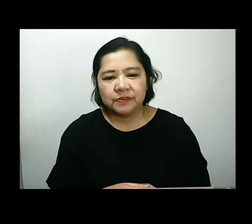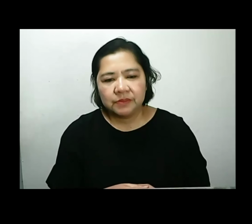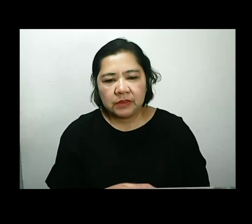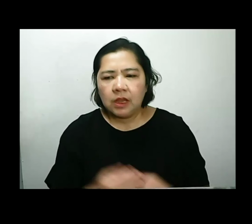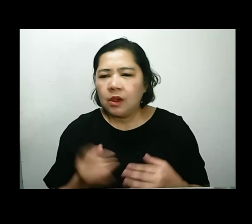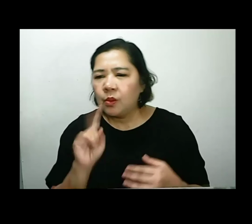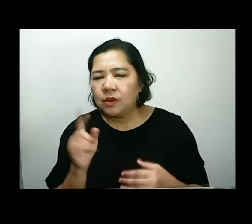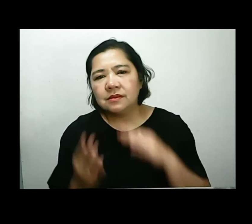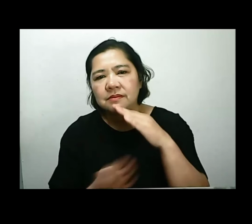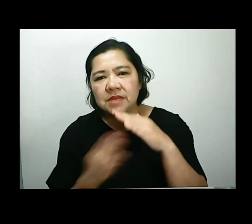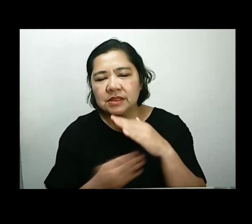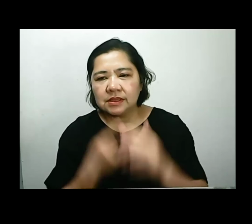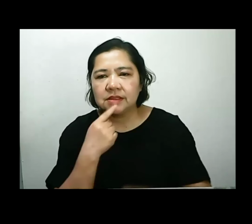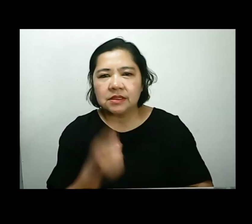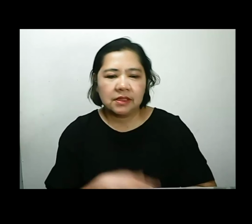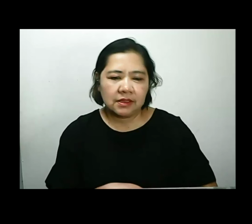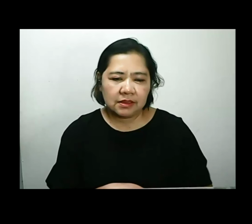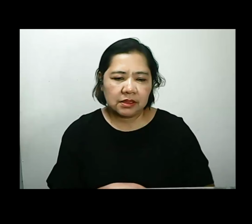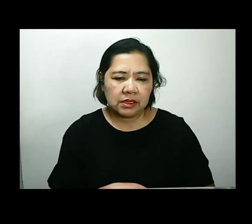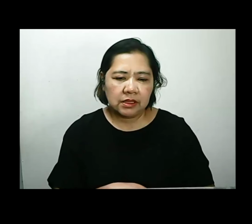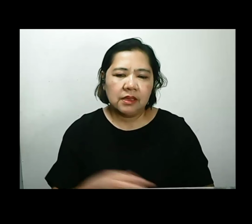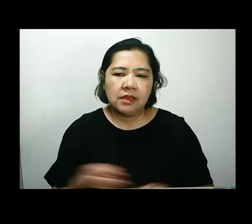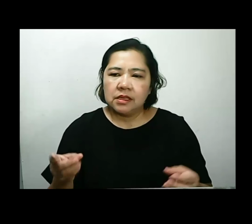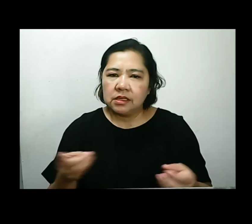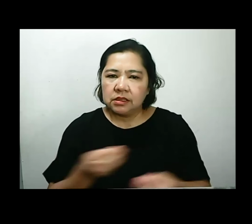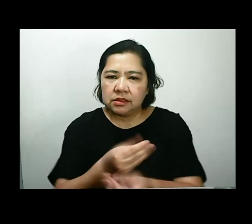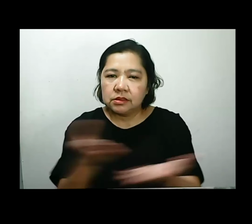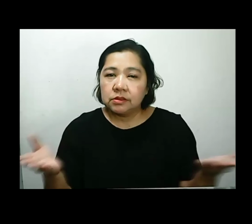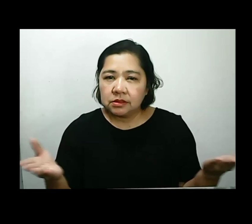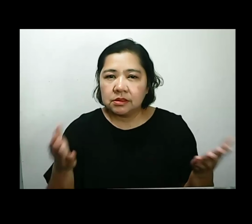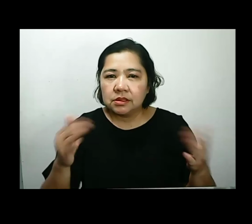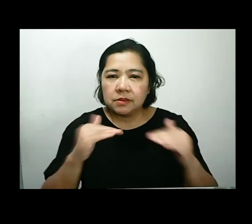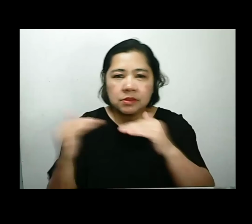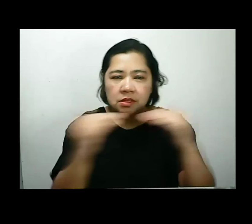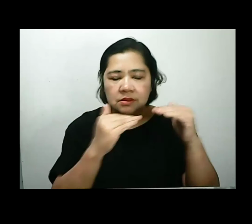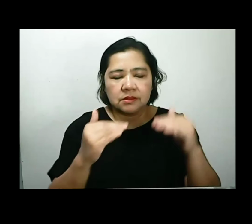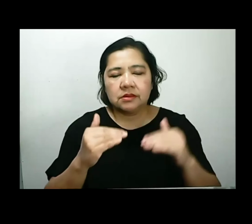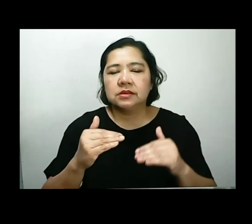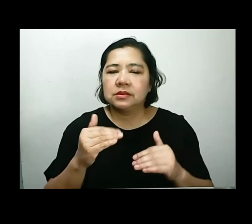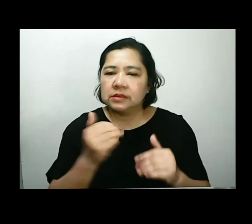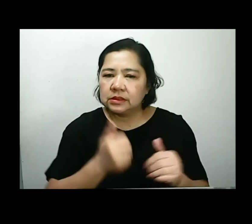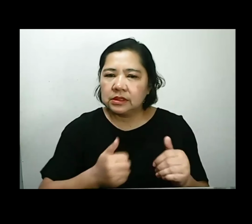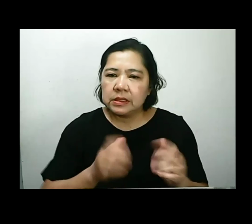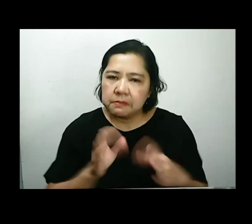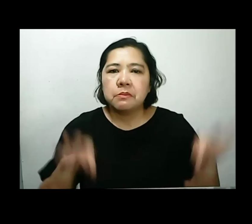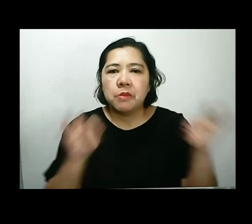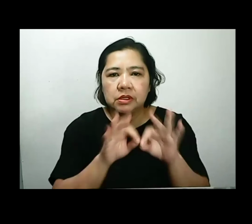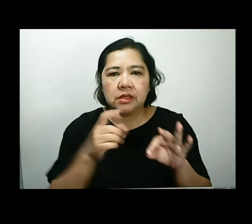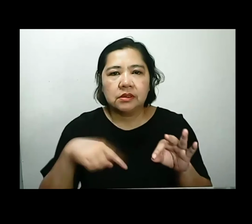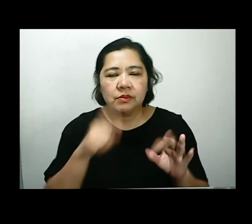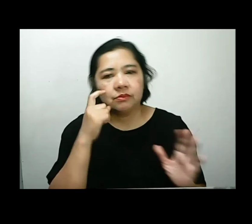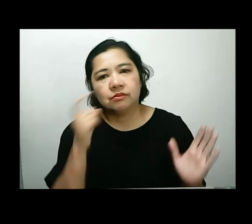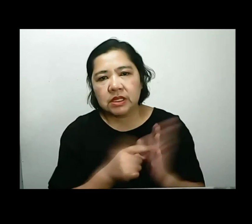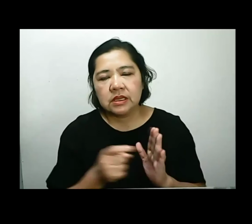that distributive justice is very important that we have to look at, and we have to